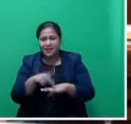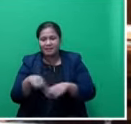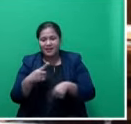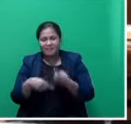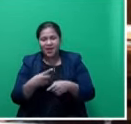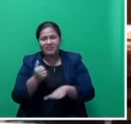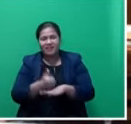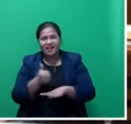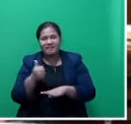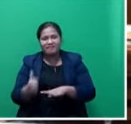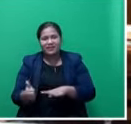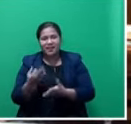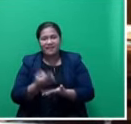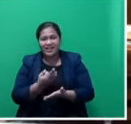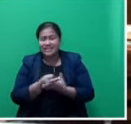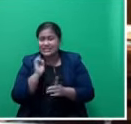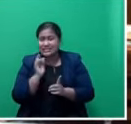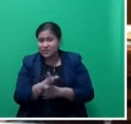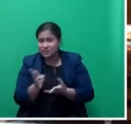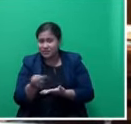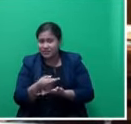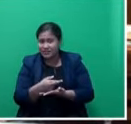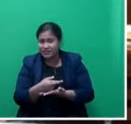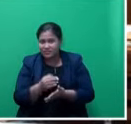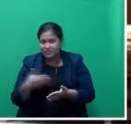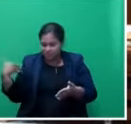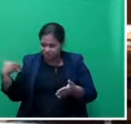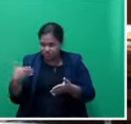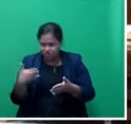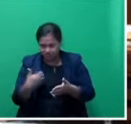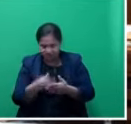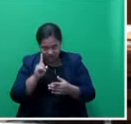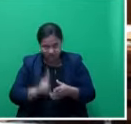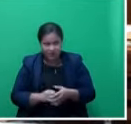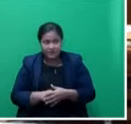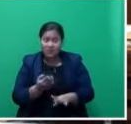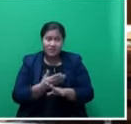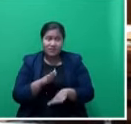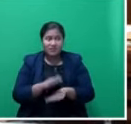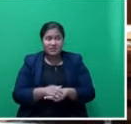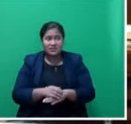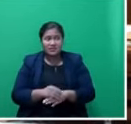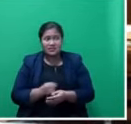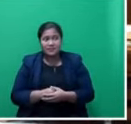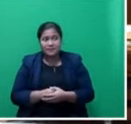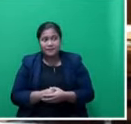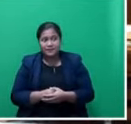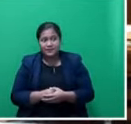finance, especially on revenue, to date? Before I take my seat, Honorable Speaker, sir, I